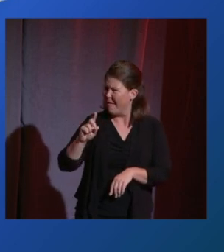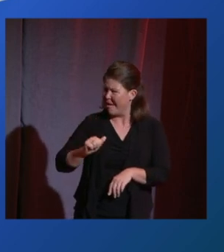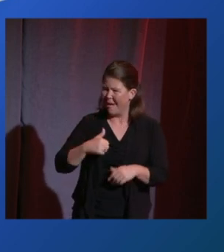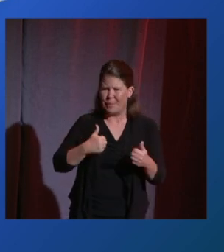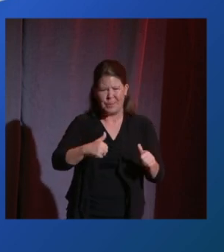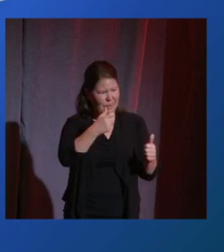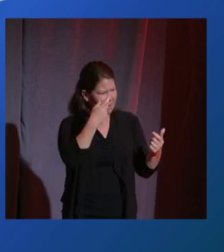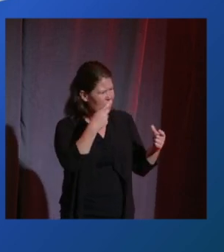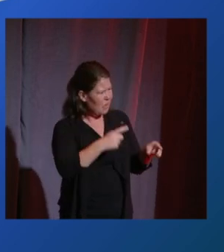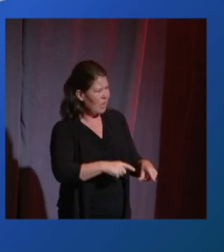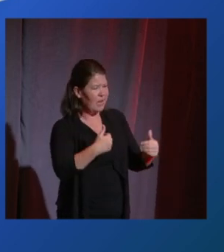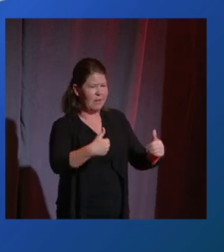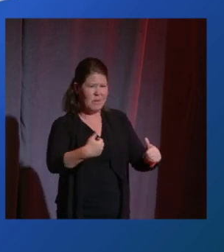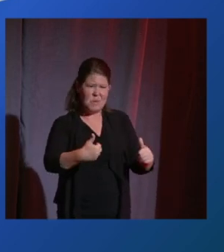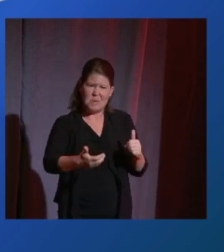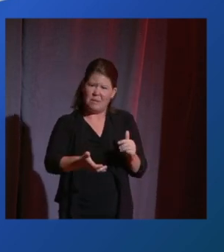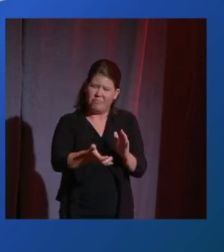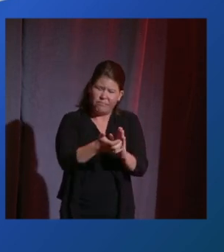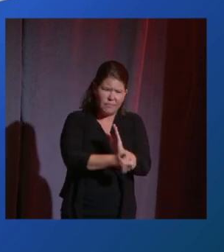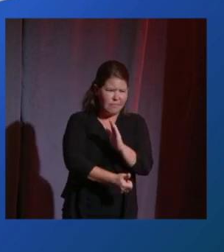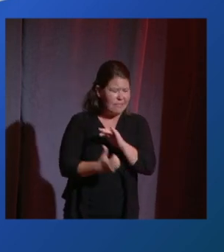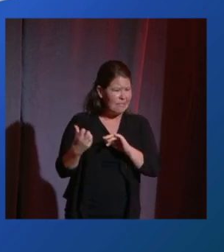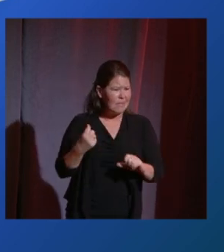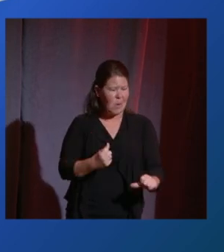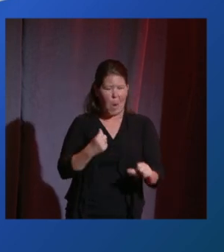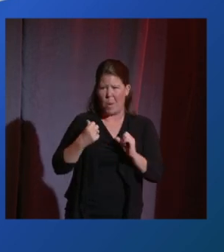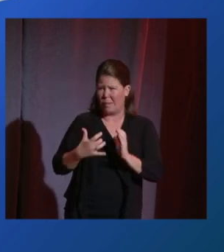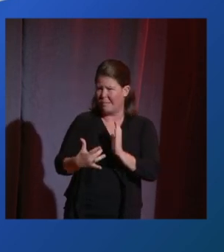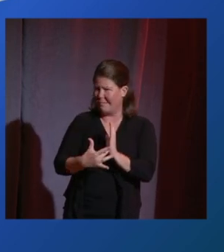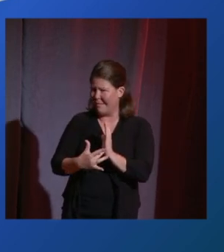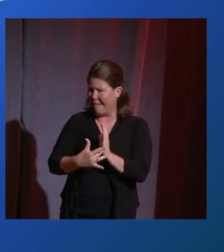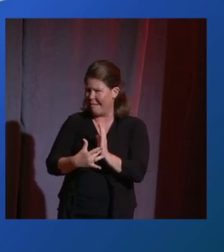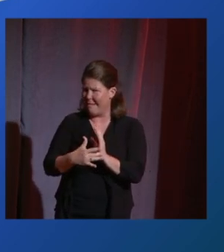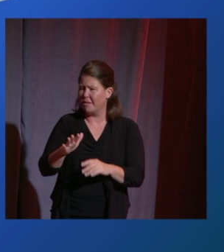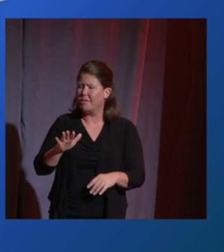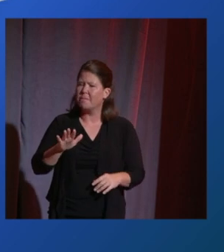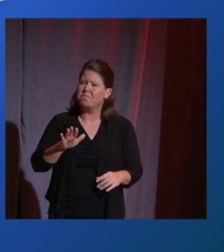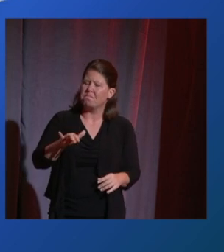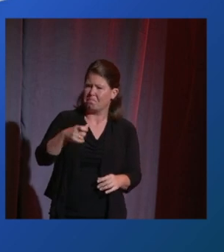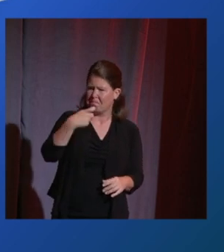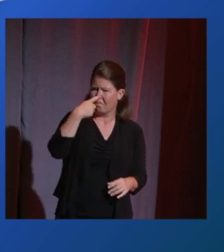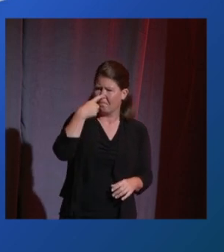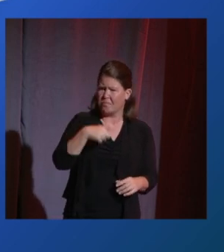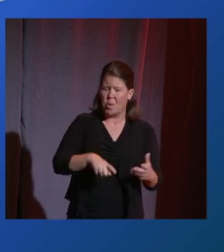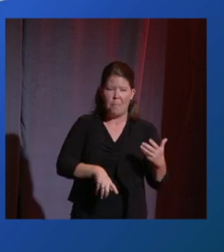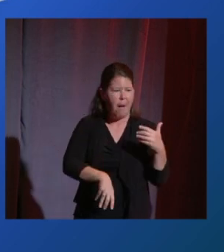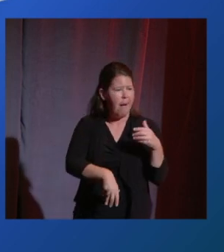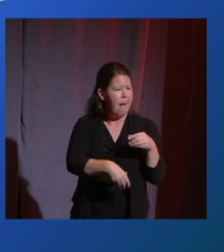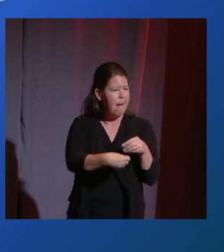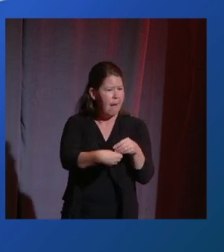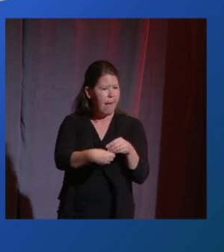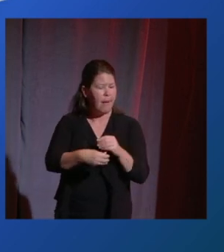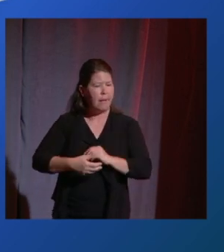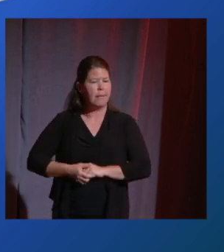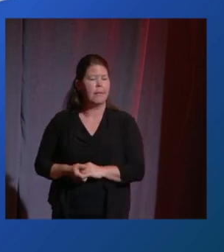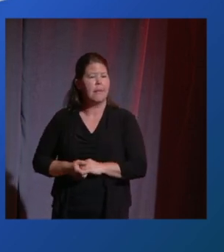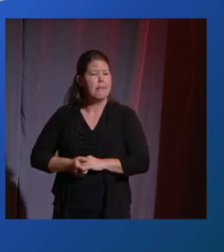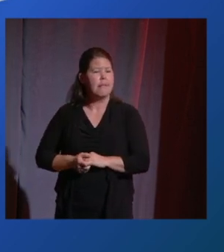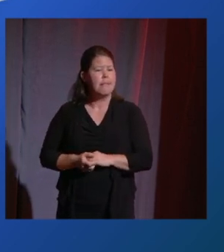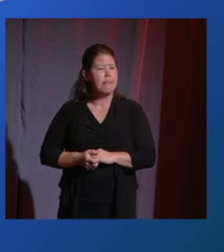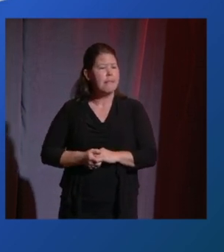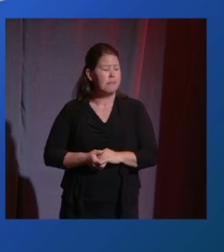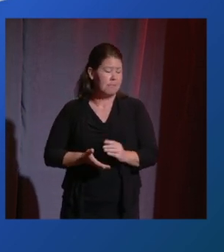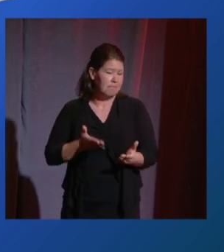prepared technologically tell us if if you can what are some areas that that your